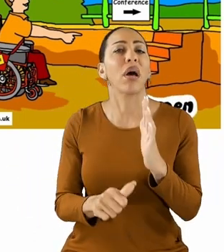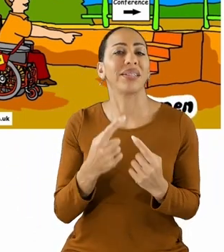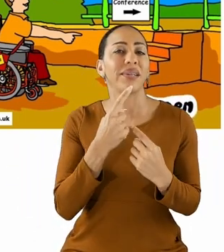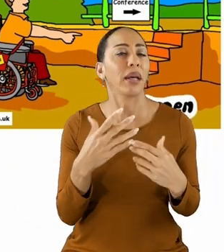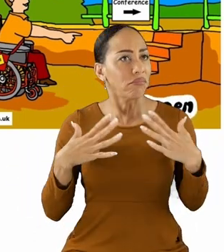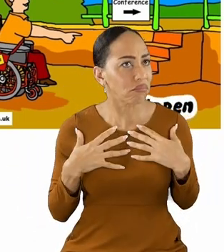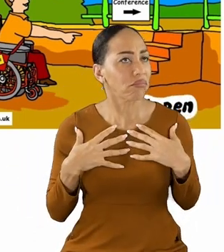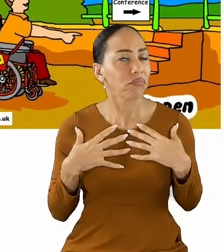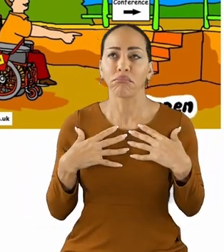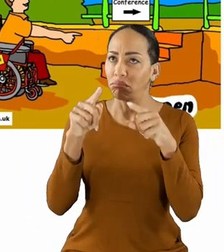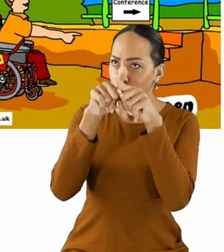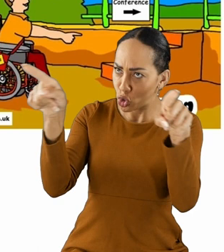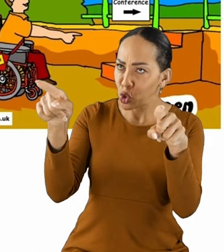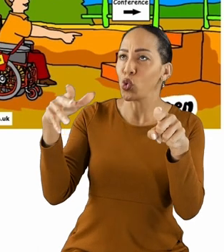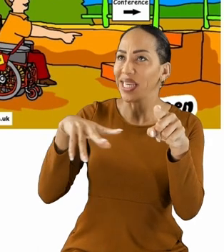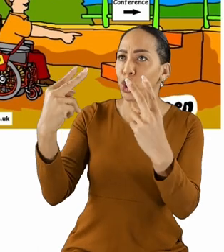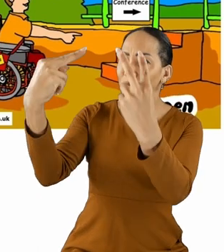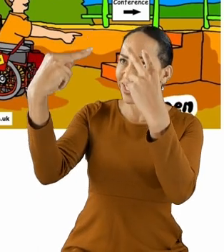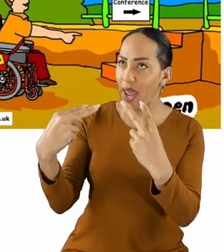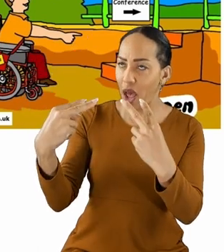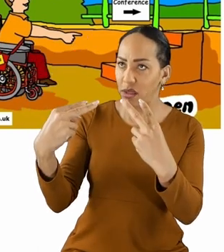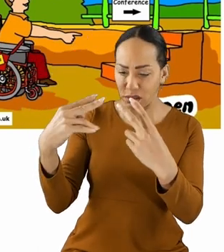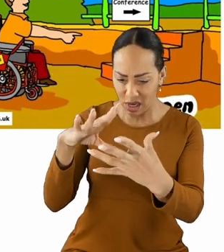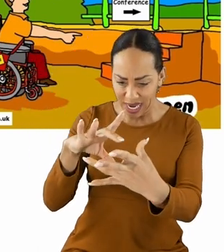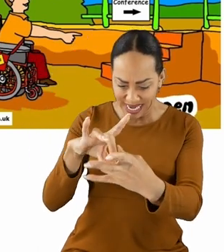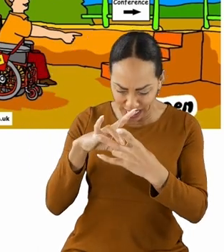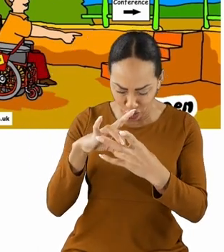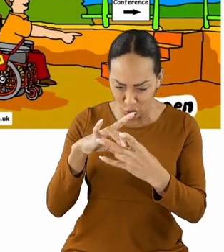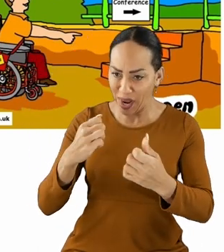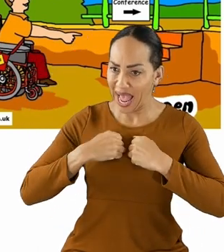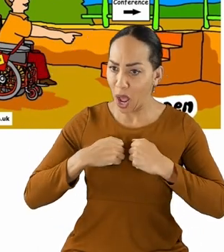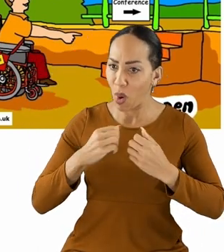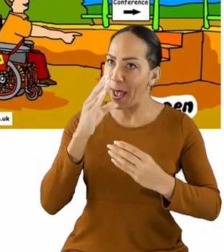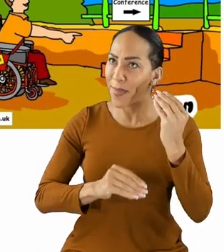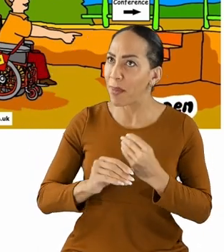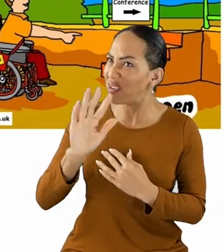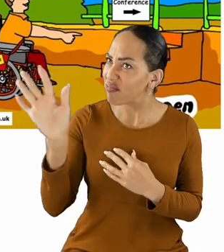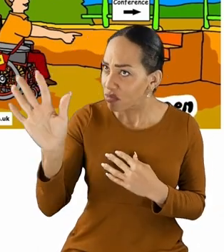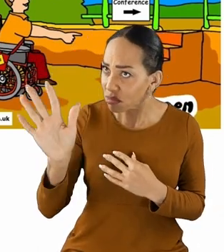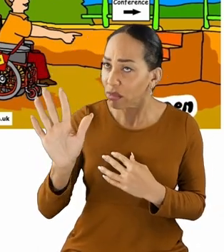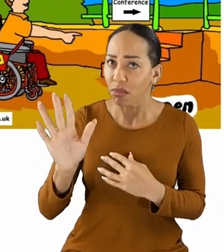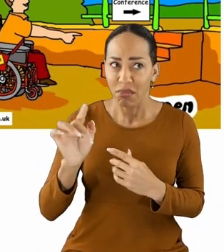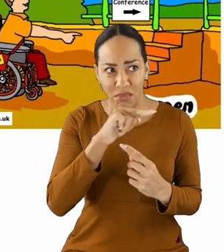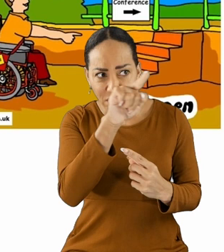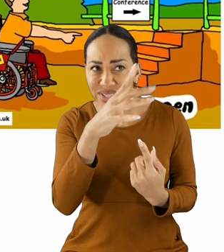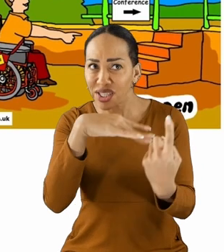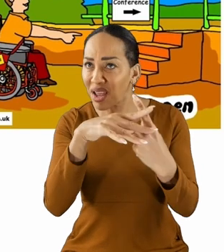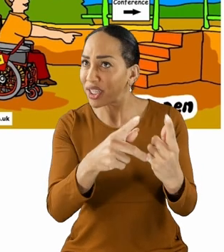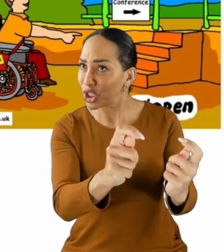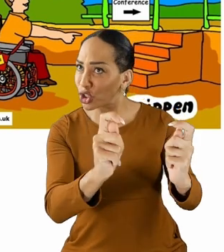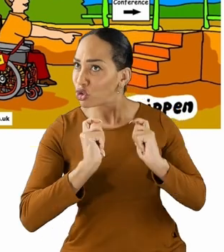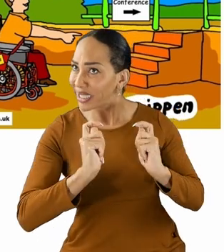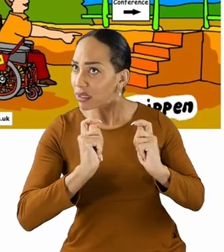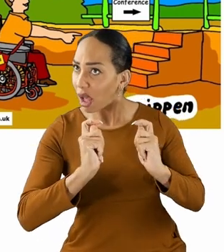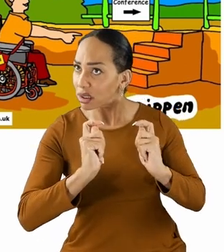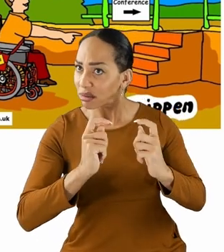that time. And it was basically saying, you need to see us not through the lens of our impairment. You need to